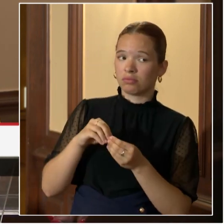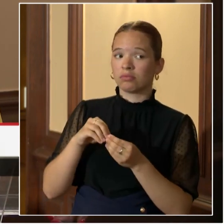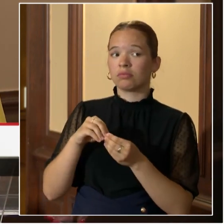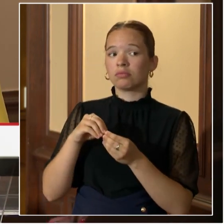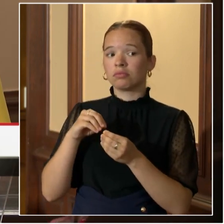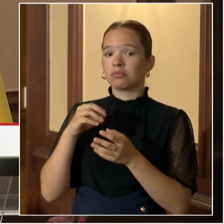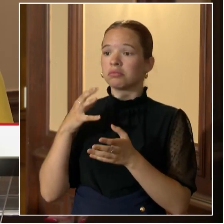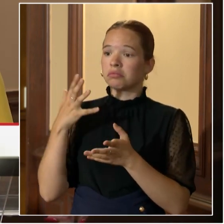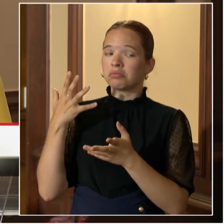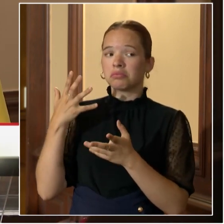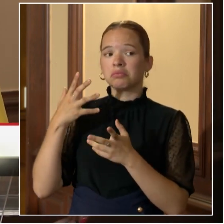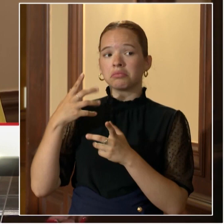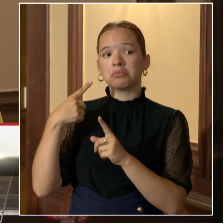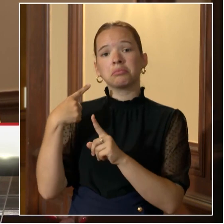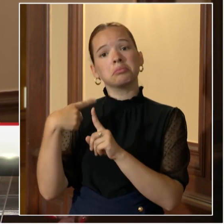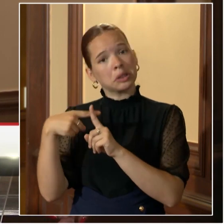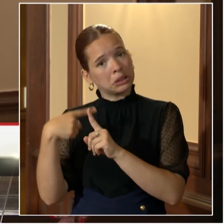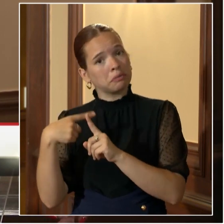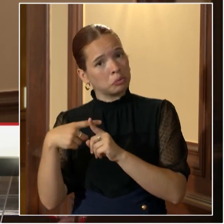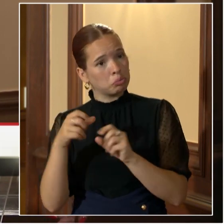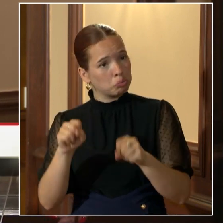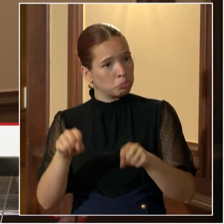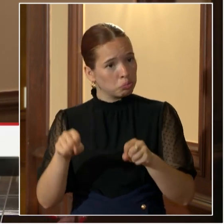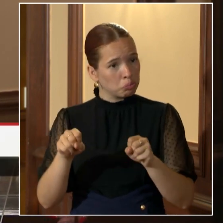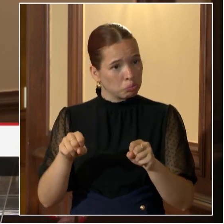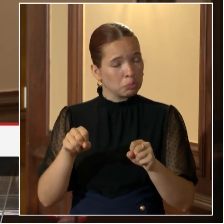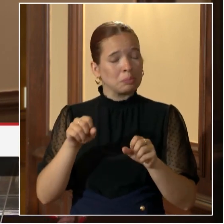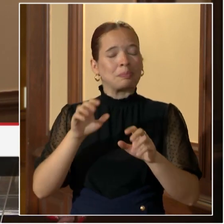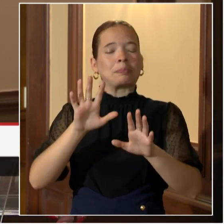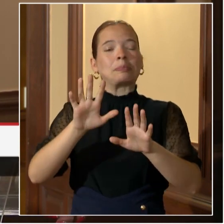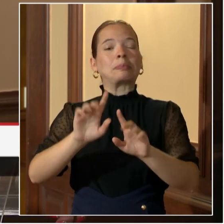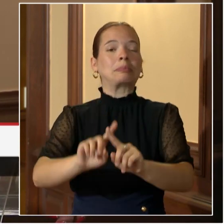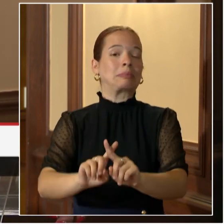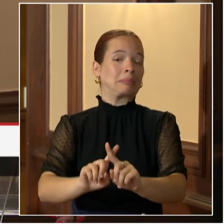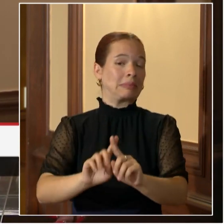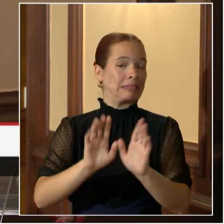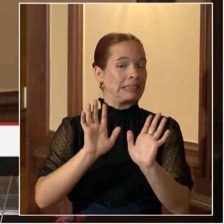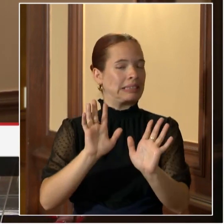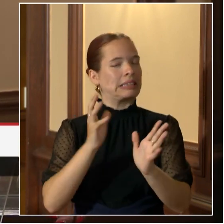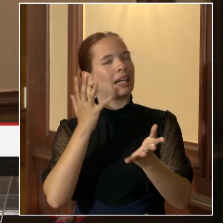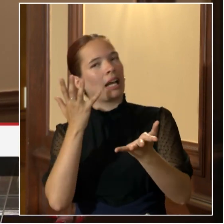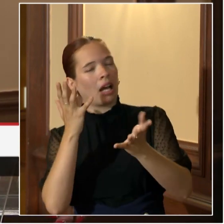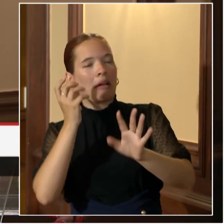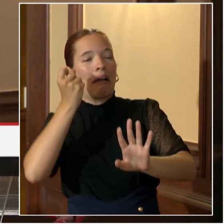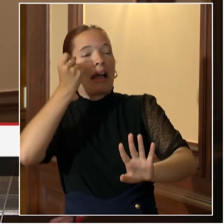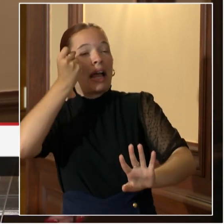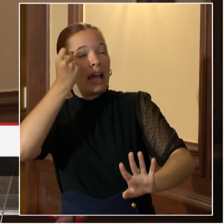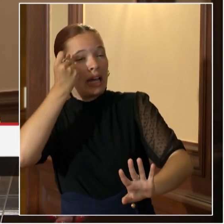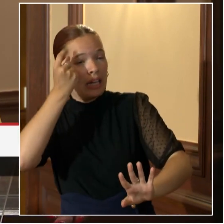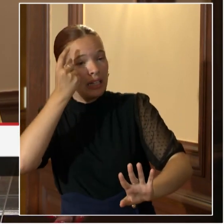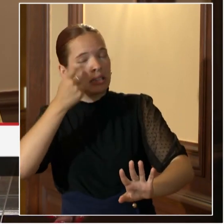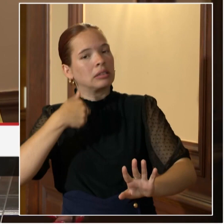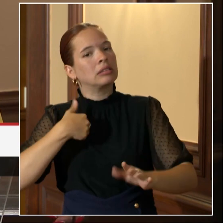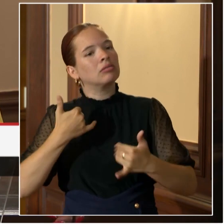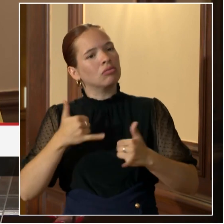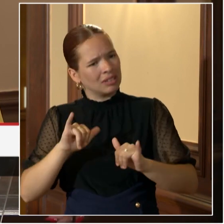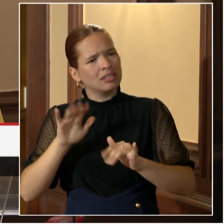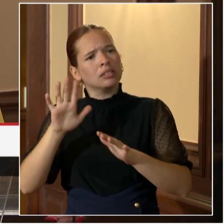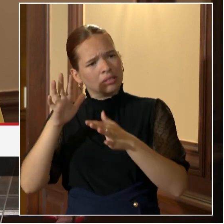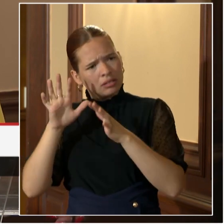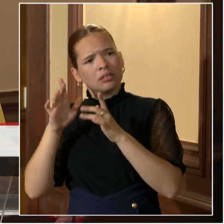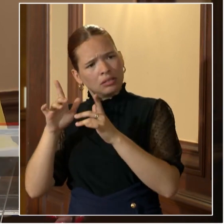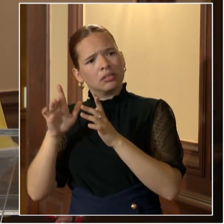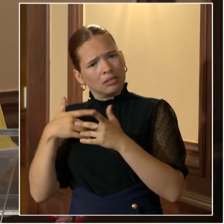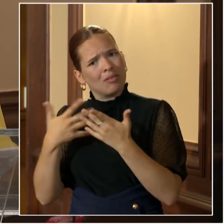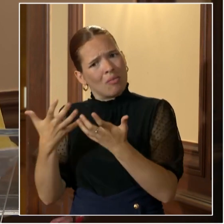caveat. We have moved the ball down the field on statehood. We've had 2 positive votes in